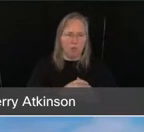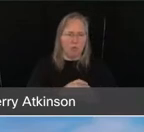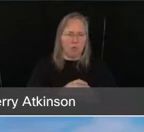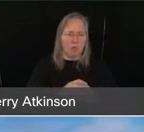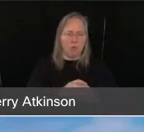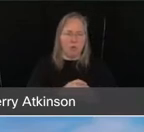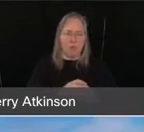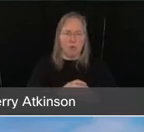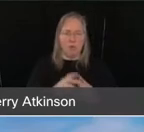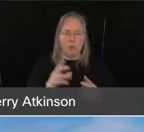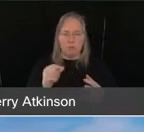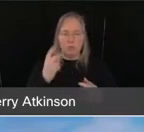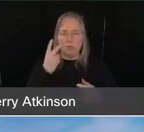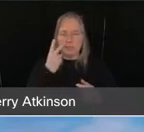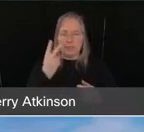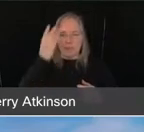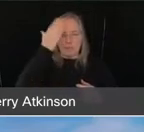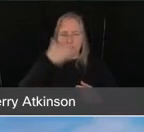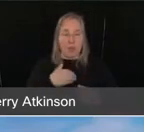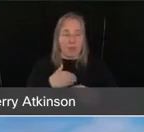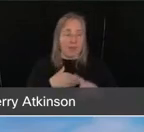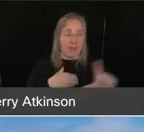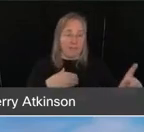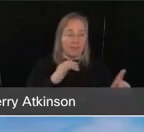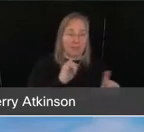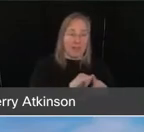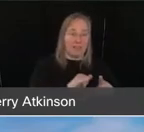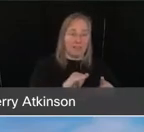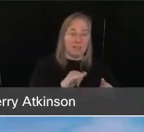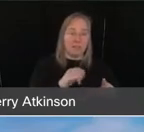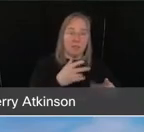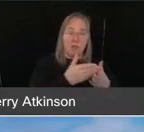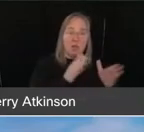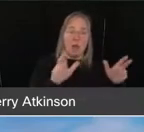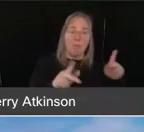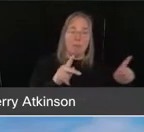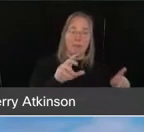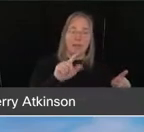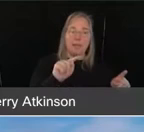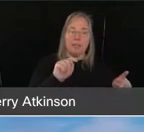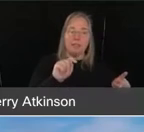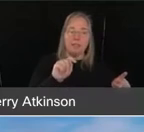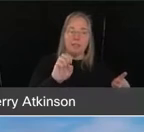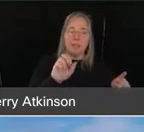You'll see kind of in the front left, that's the public terrace.